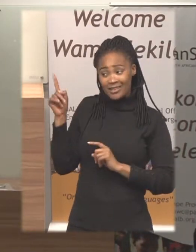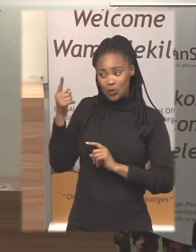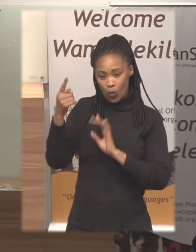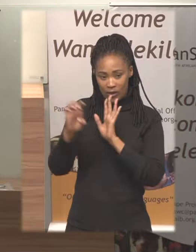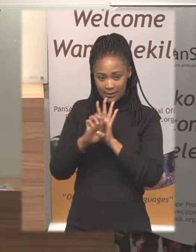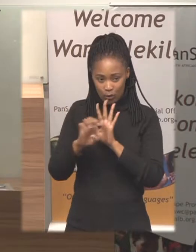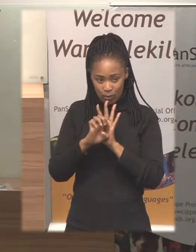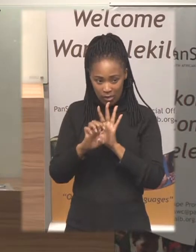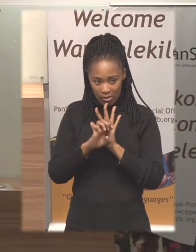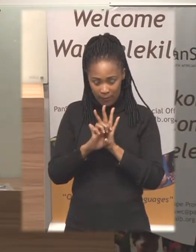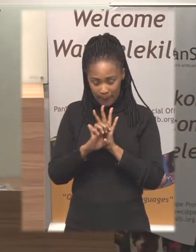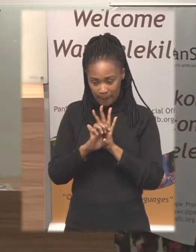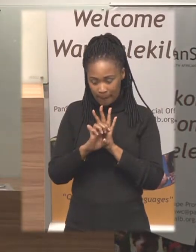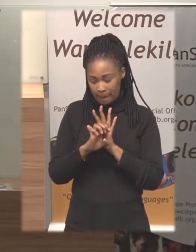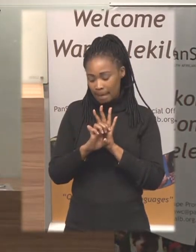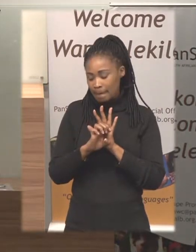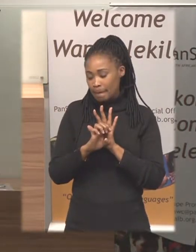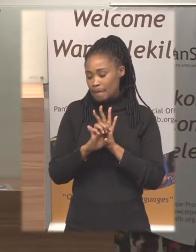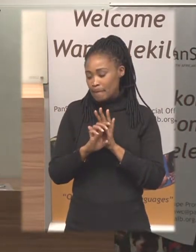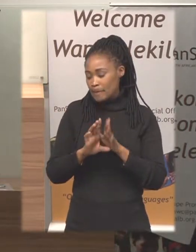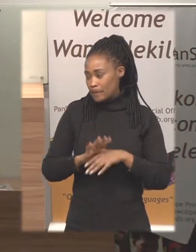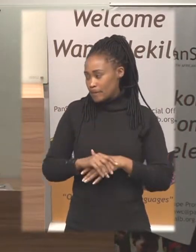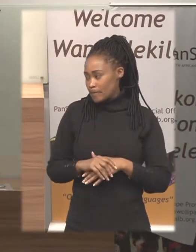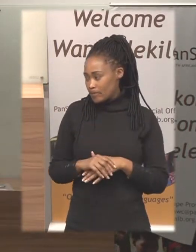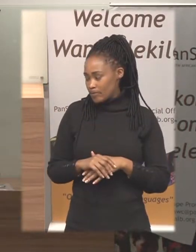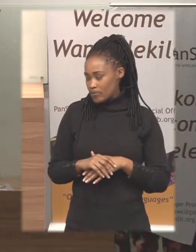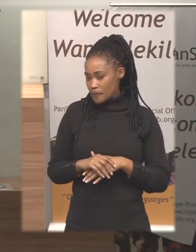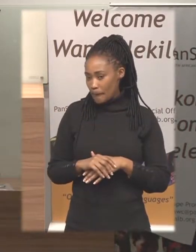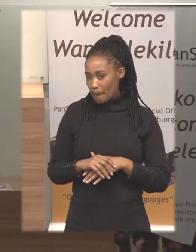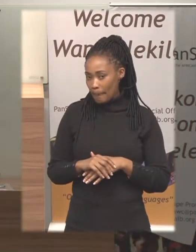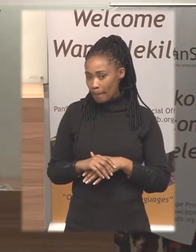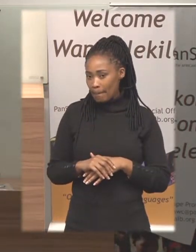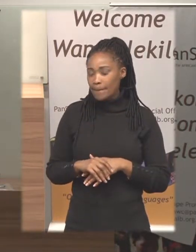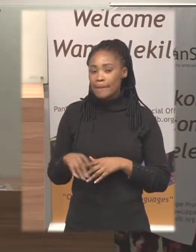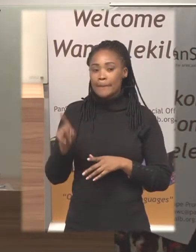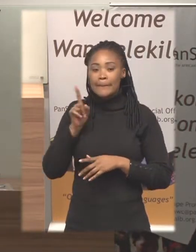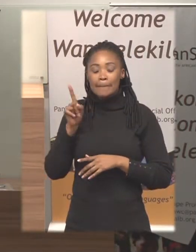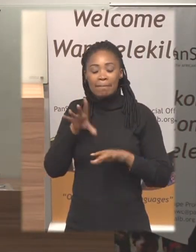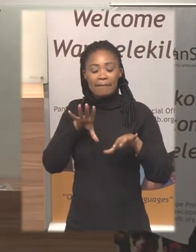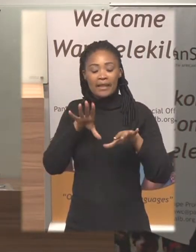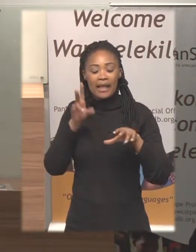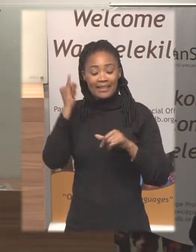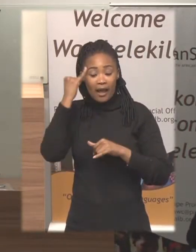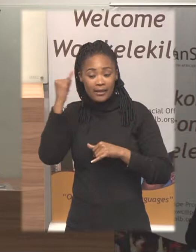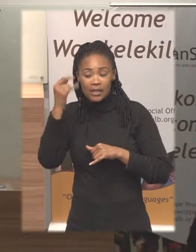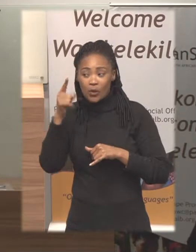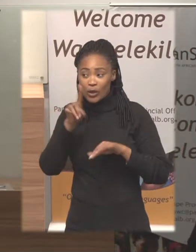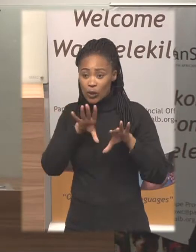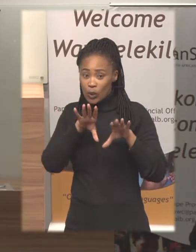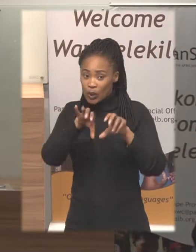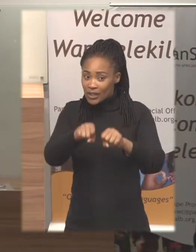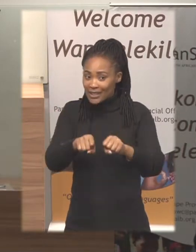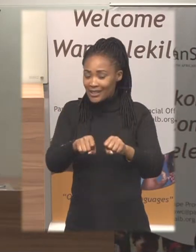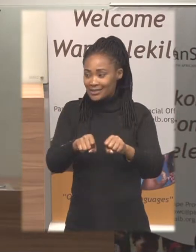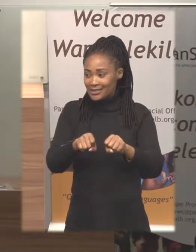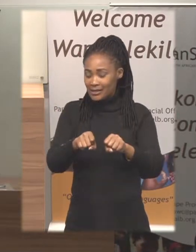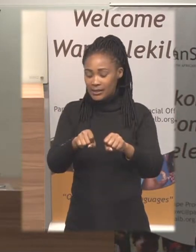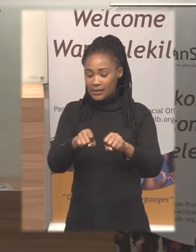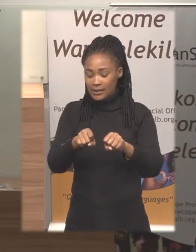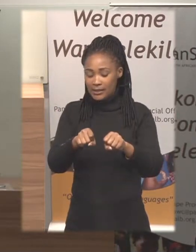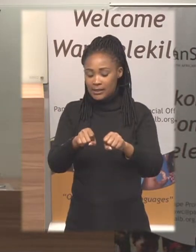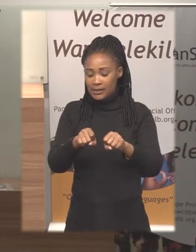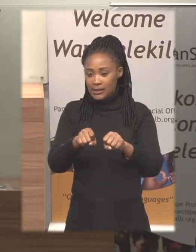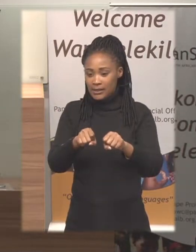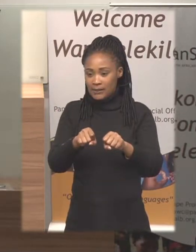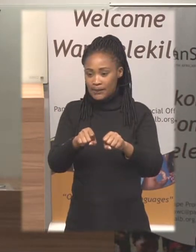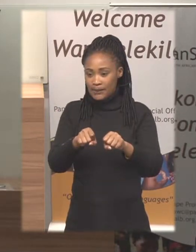of it. When it comes to the ideas of coloniality that I am drawing on in my use